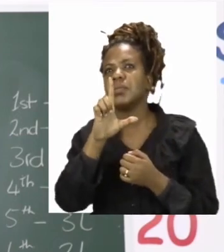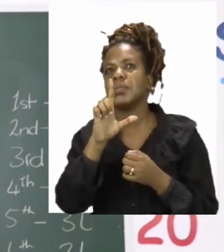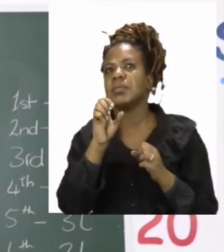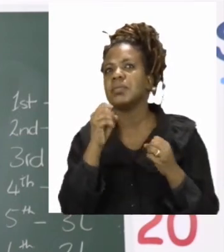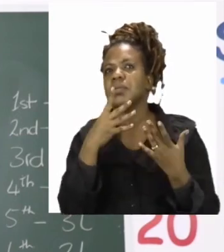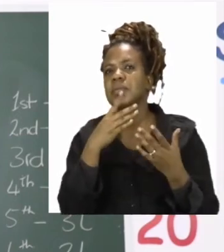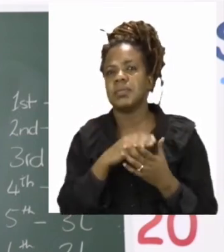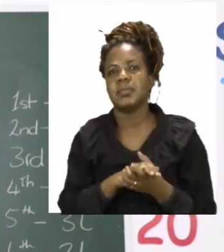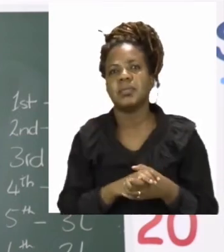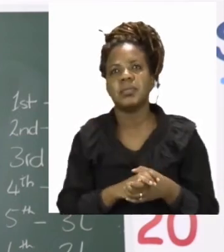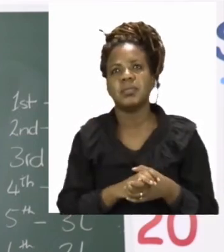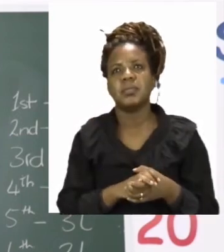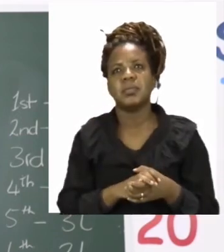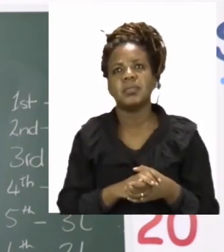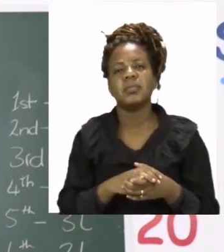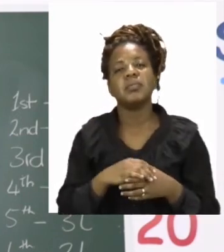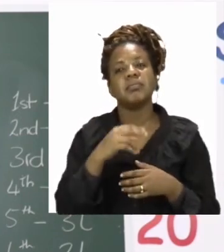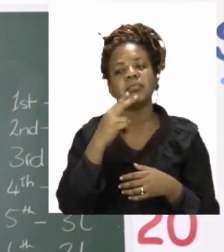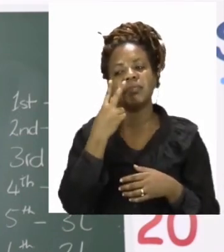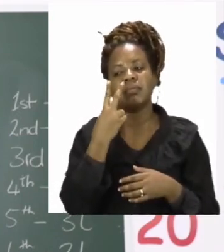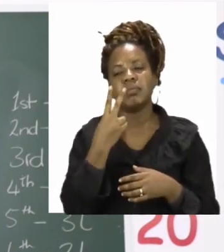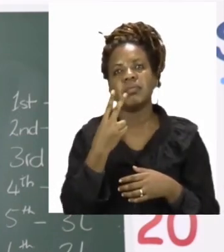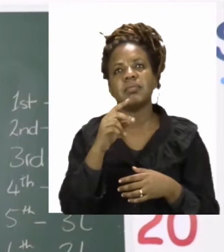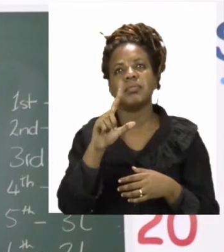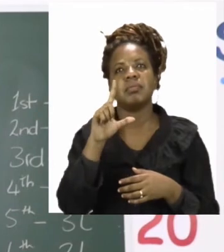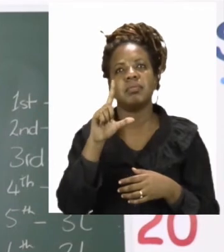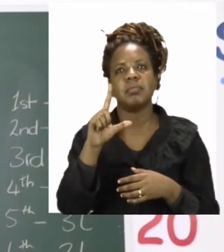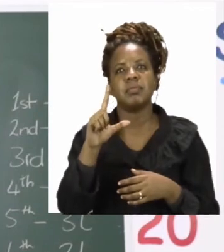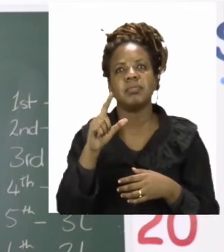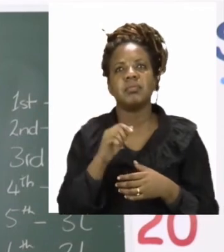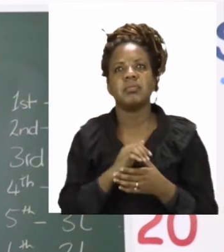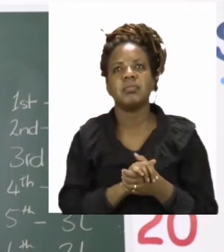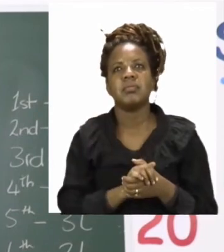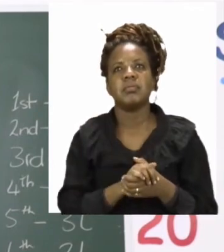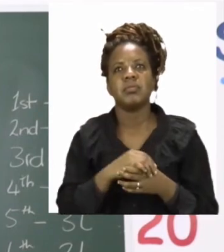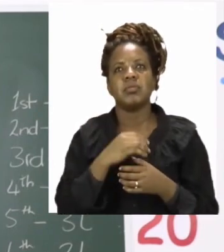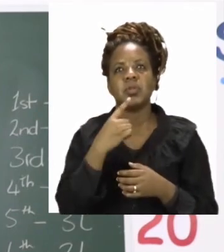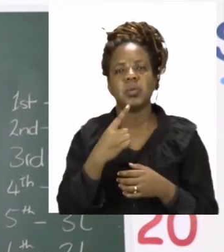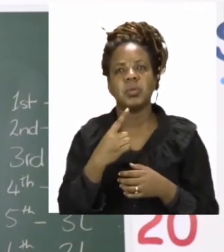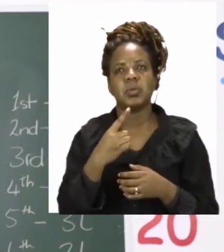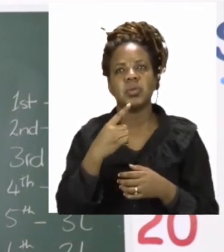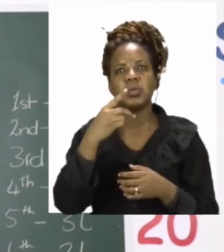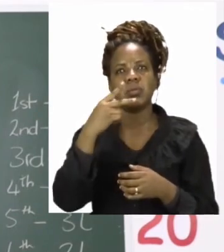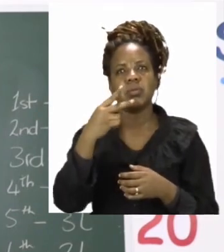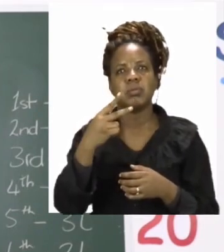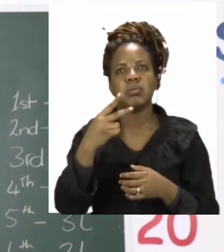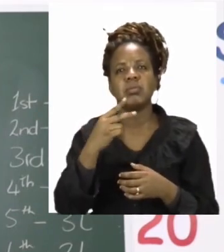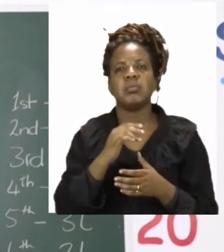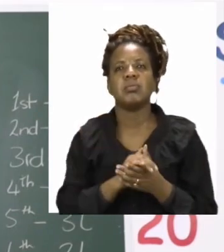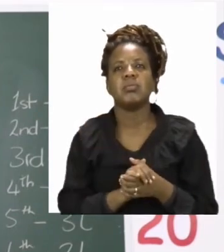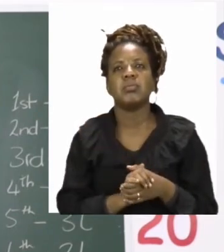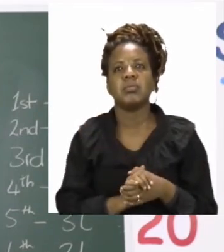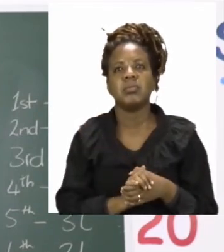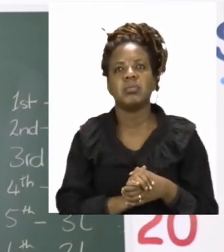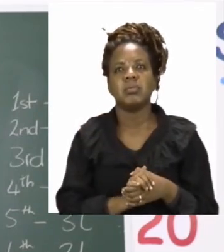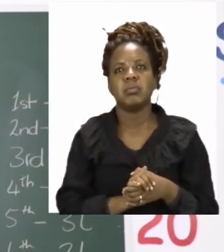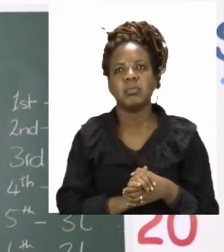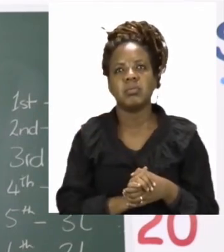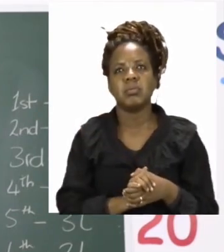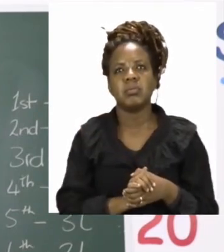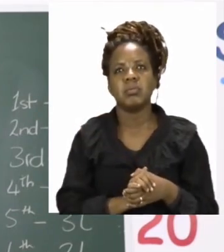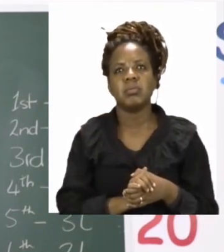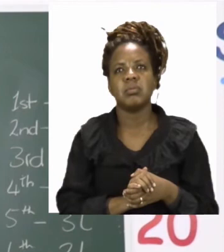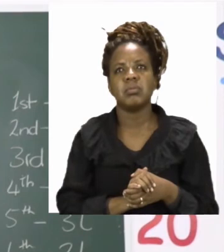that they drank 2 liters. So we count 2. 1, 2. And